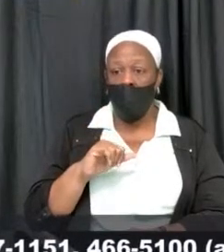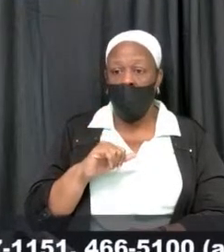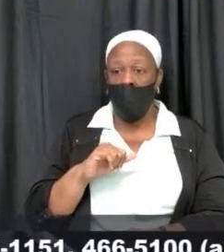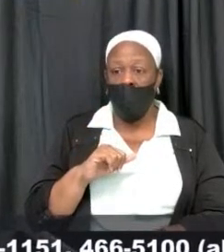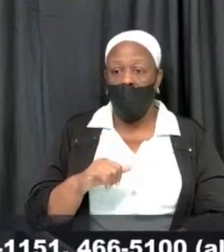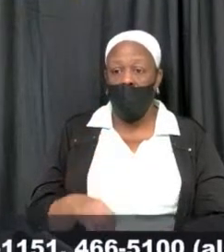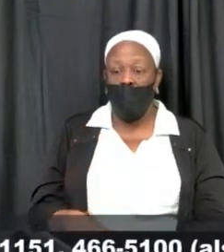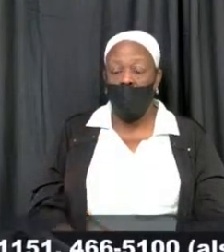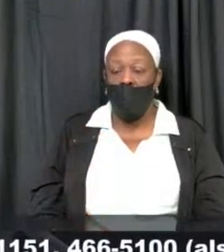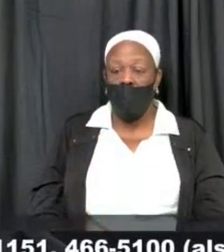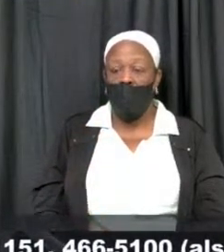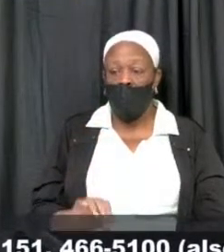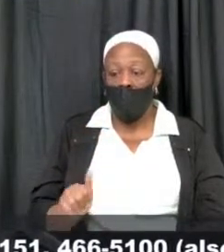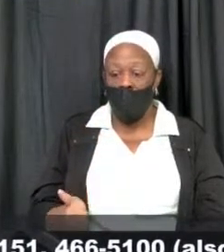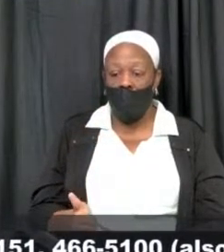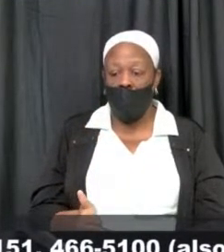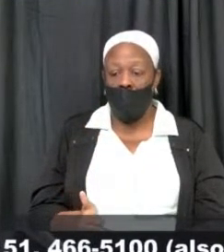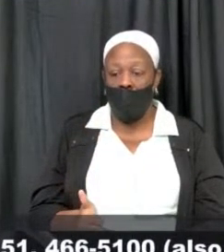child.